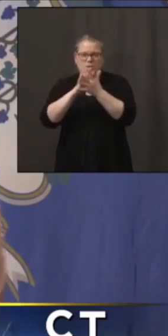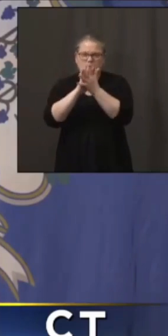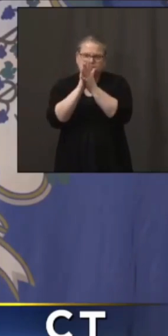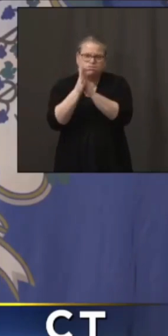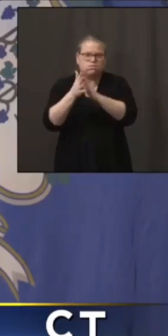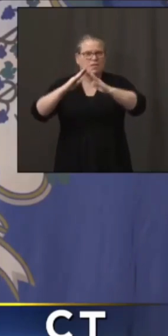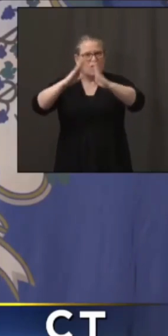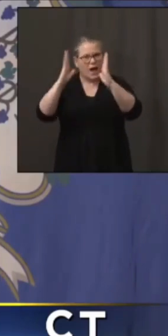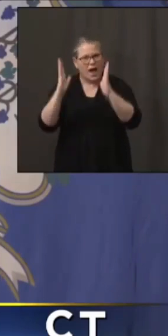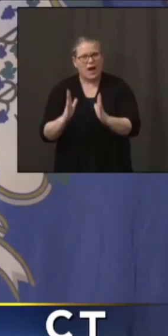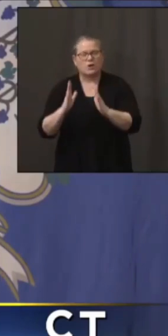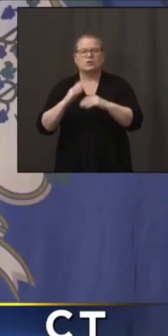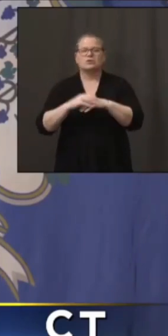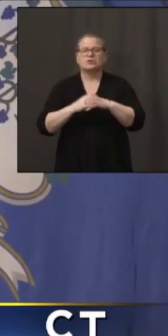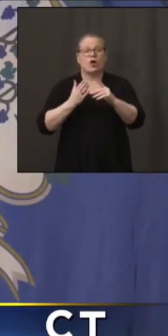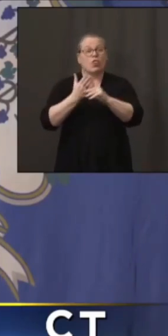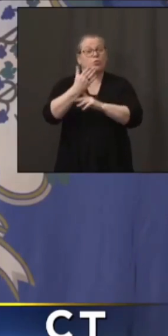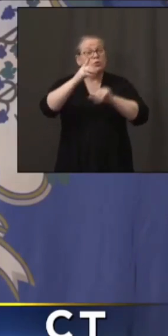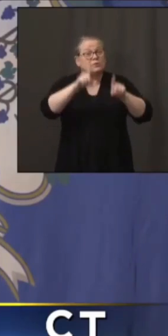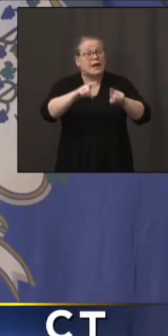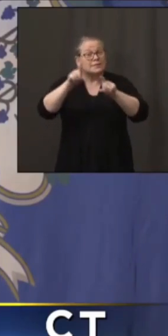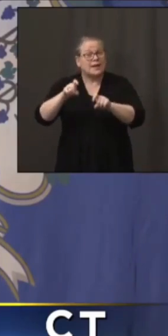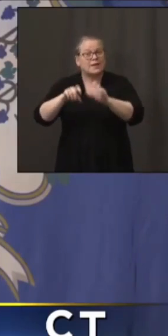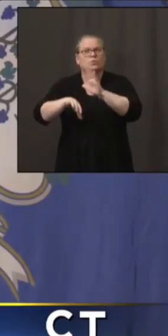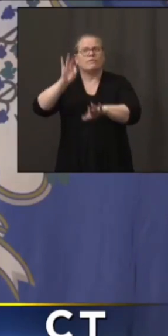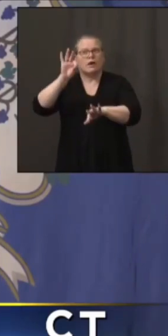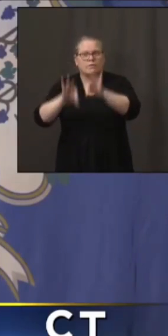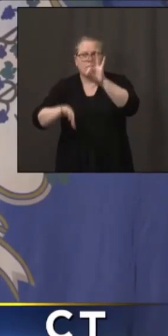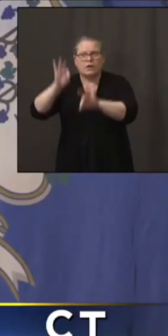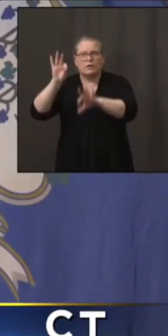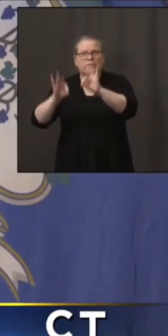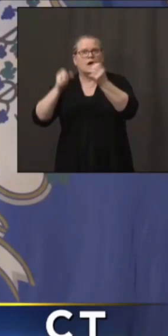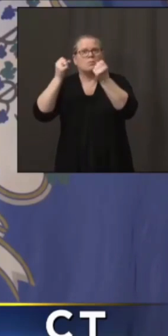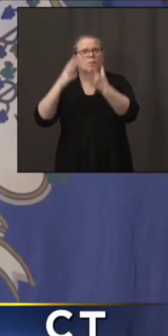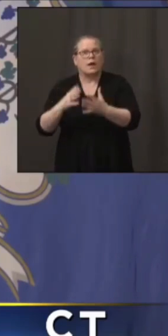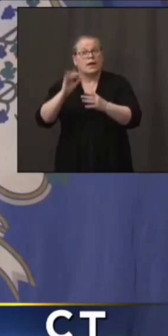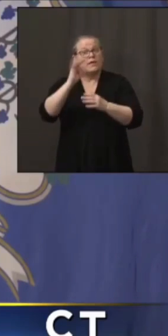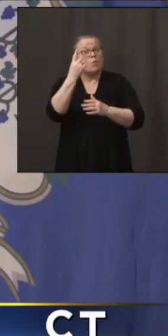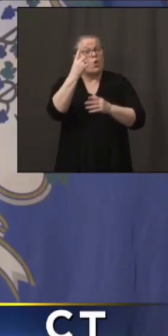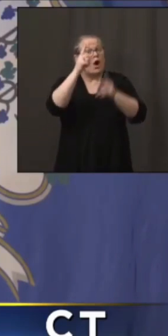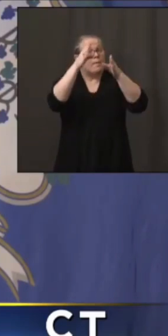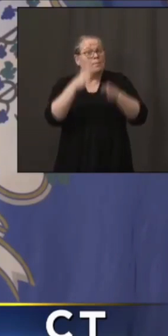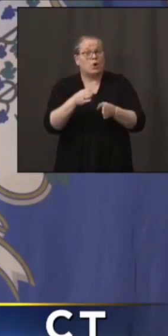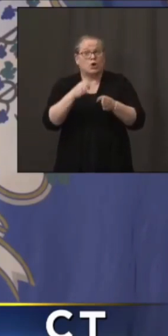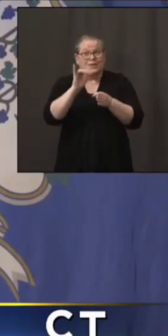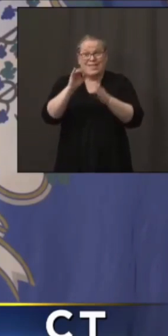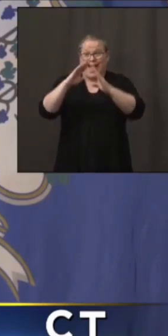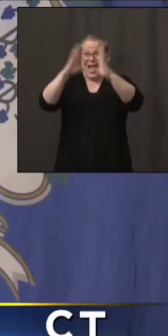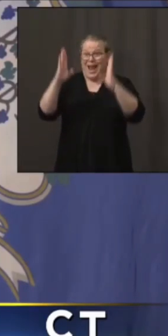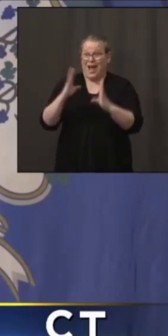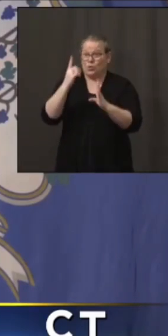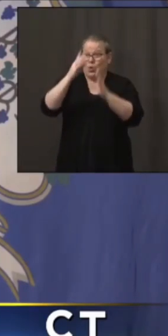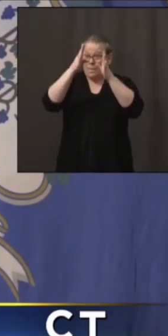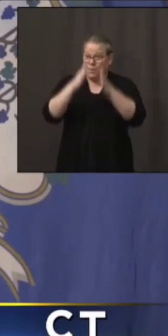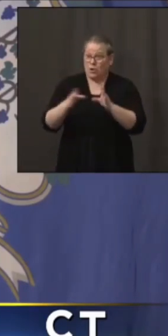ones where you could see a great spread of infections. It's very important that they be prioritized in terms of the vaccine. So